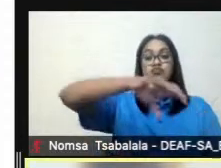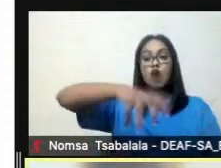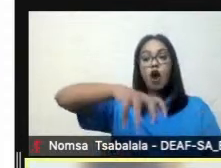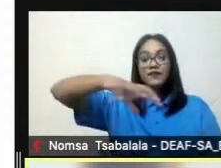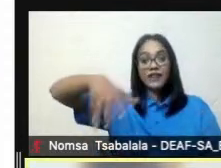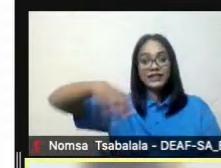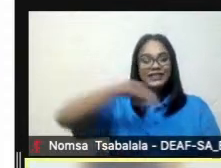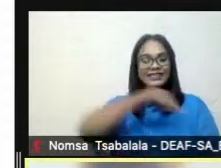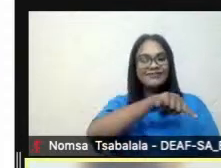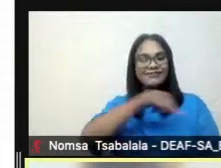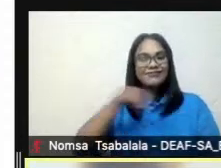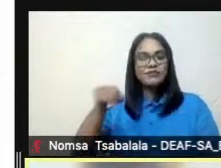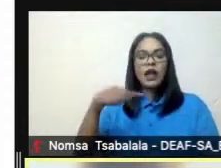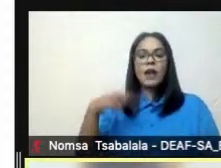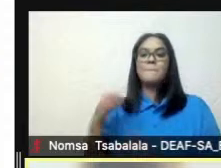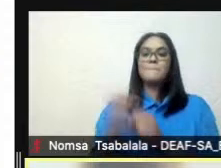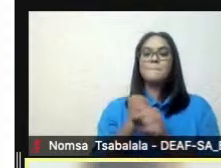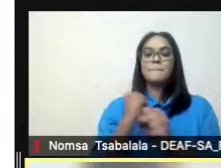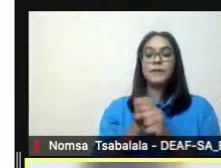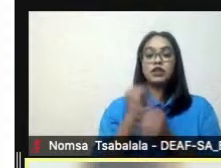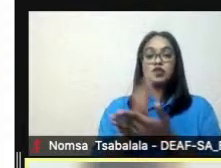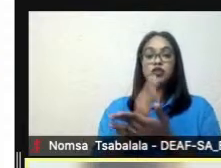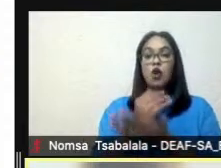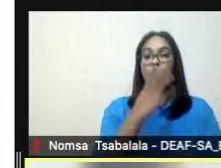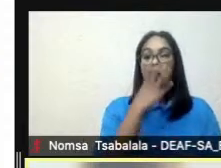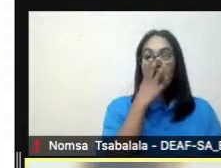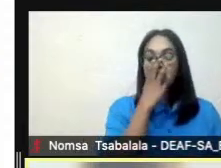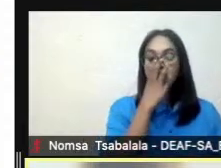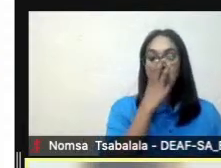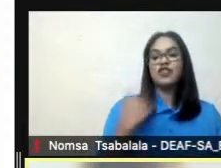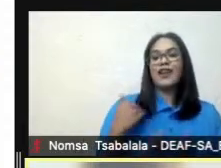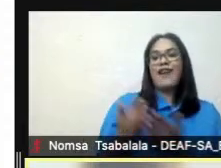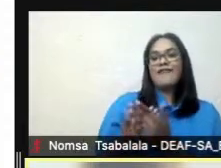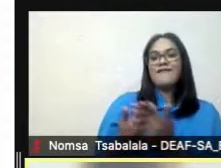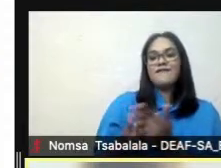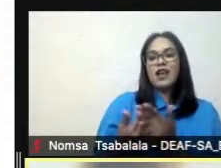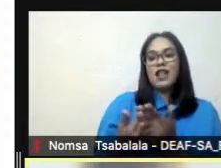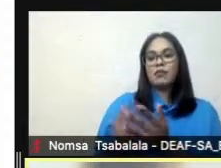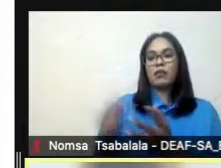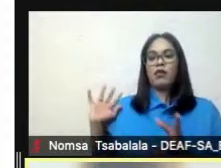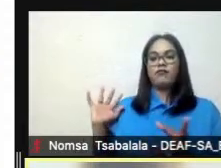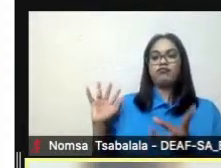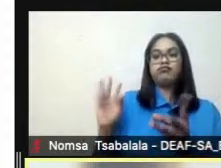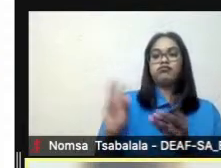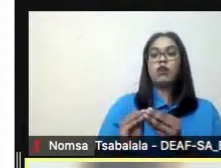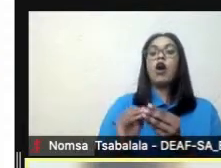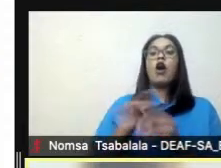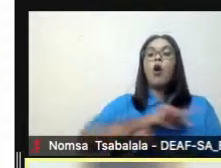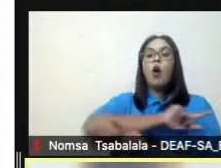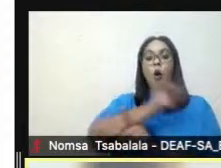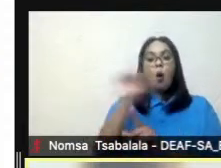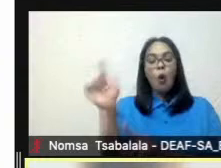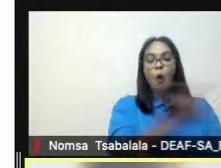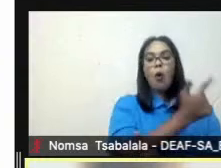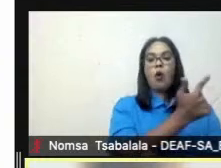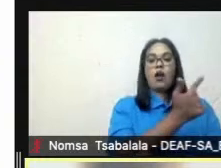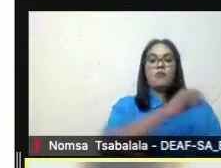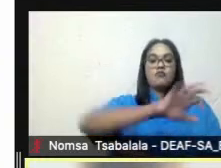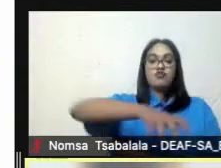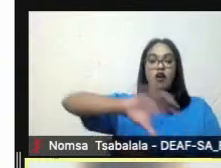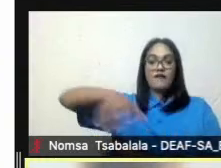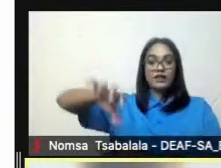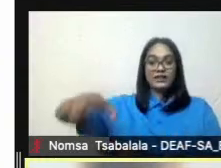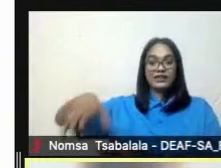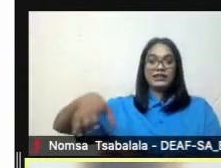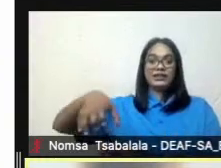that oxygen is made available to all the beds that have been earmarked for oxygen for COVID-19 care. And I've already spoken about